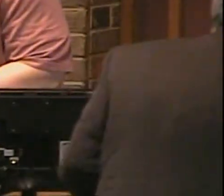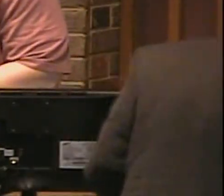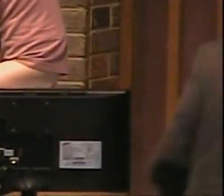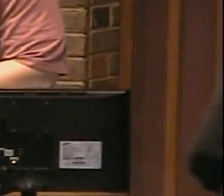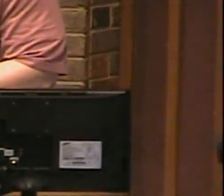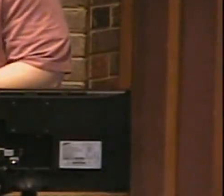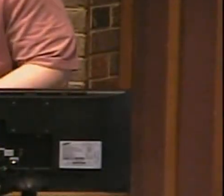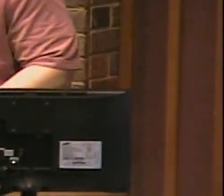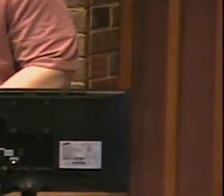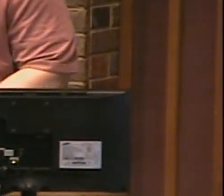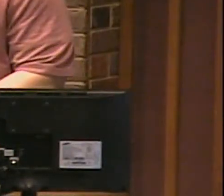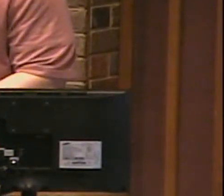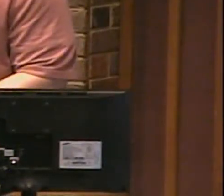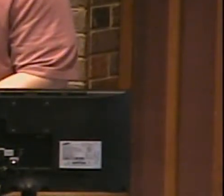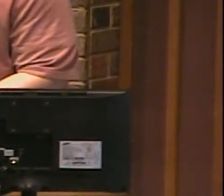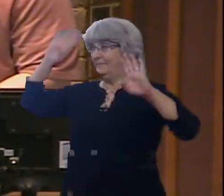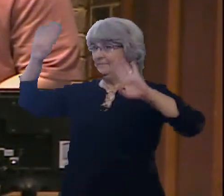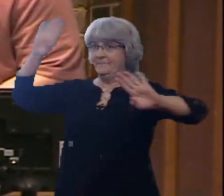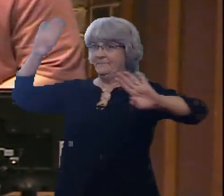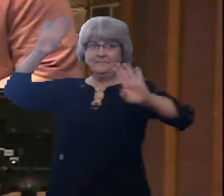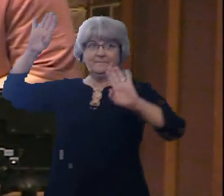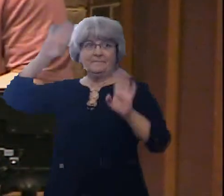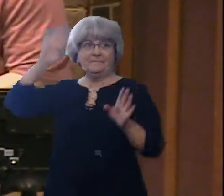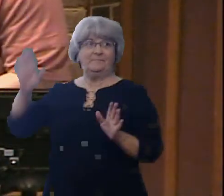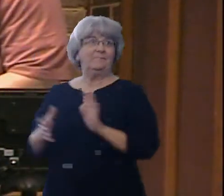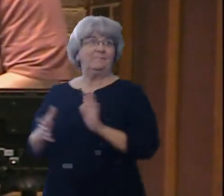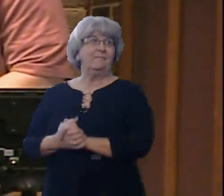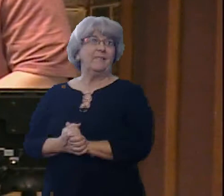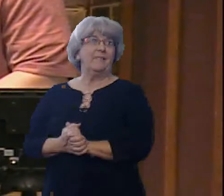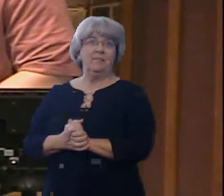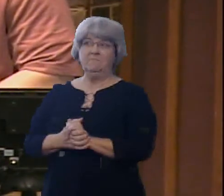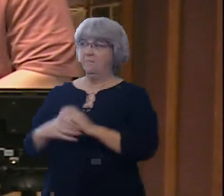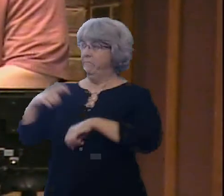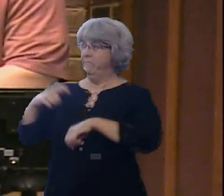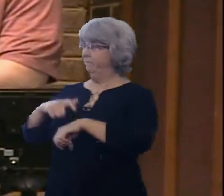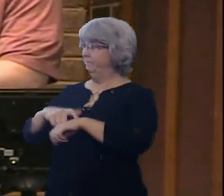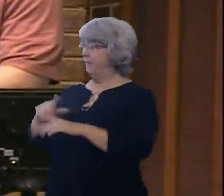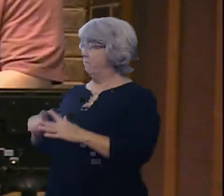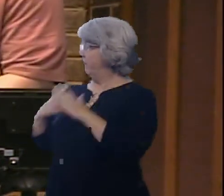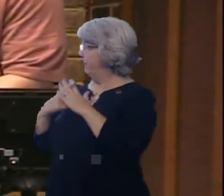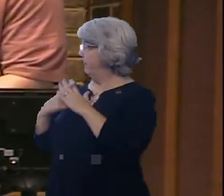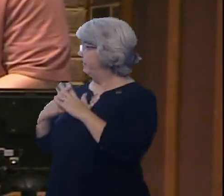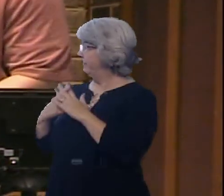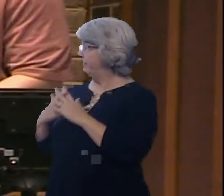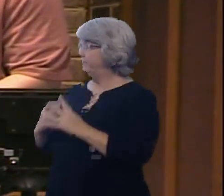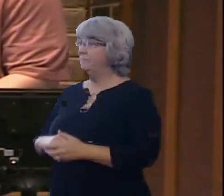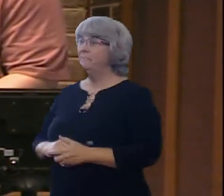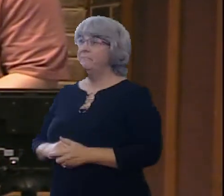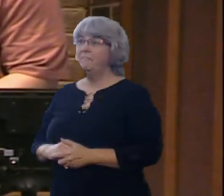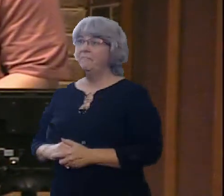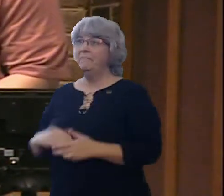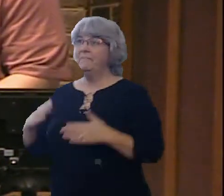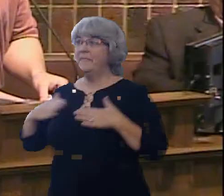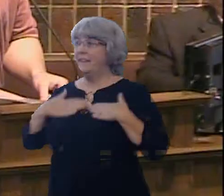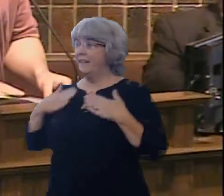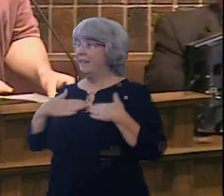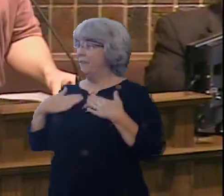Well, good evening. It's just about time for us to begin tonight. And we're glad to see